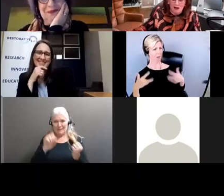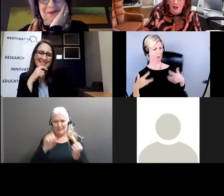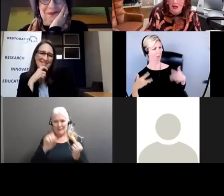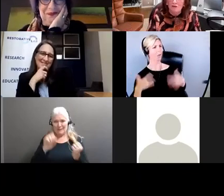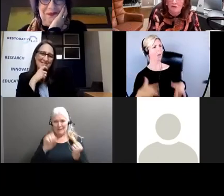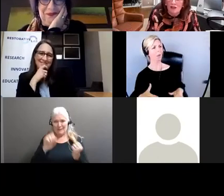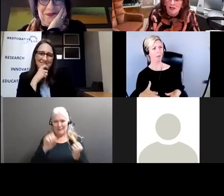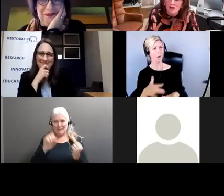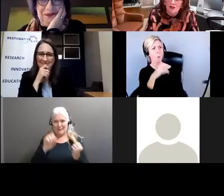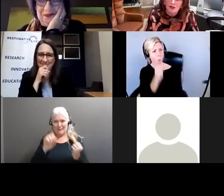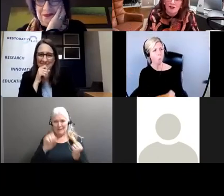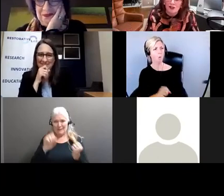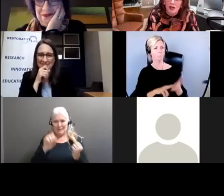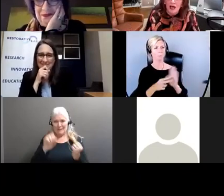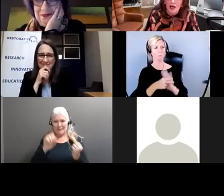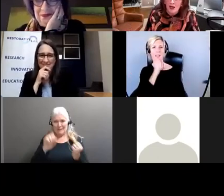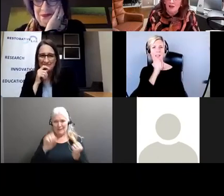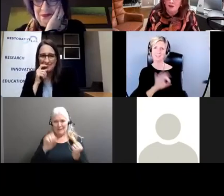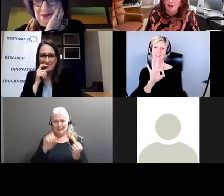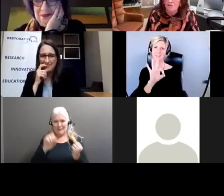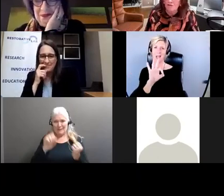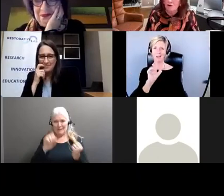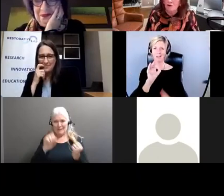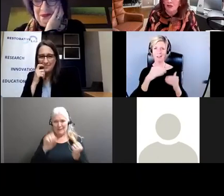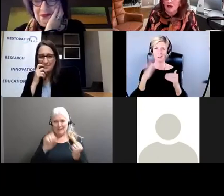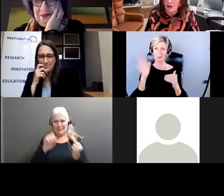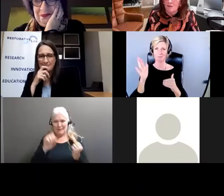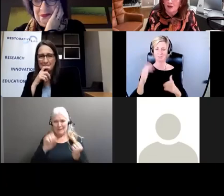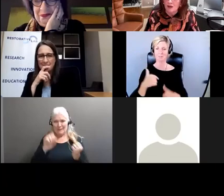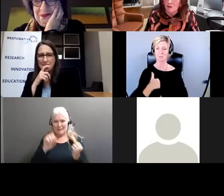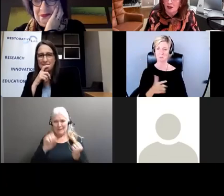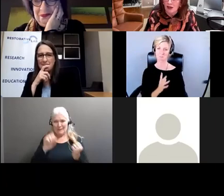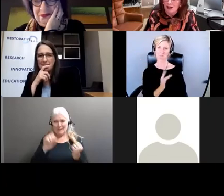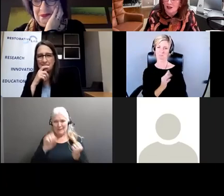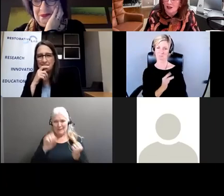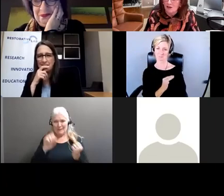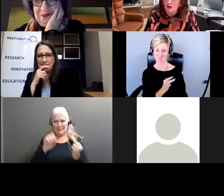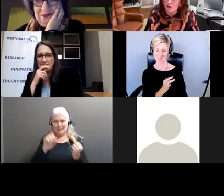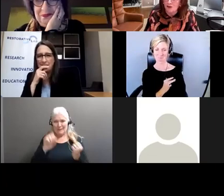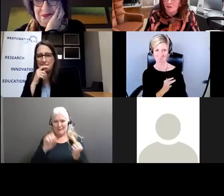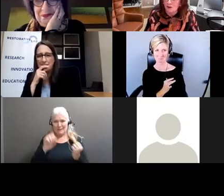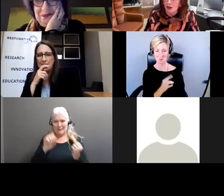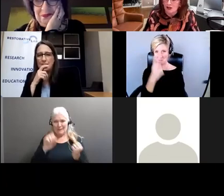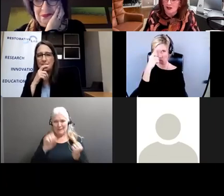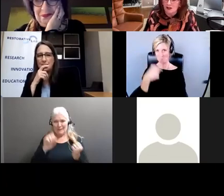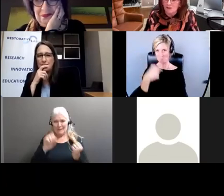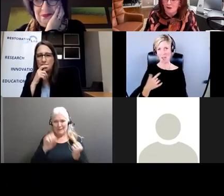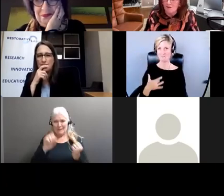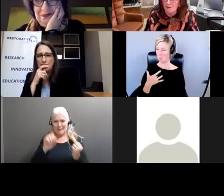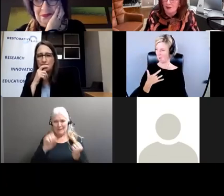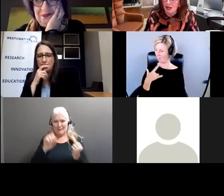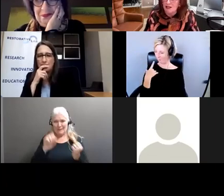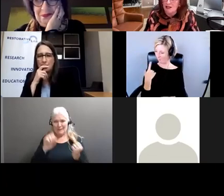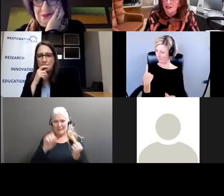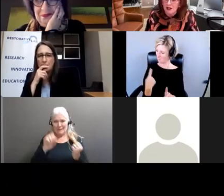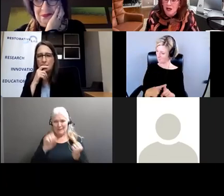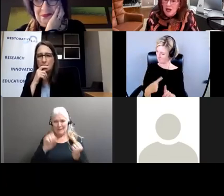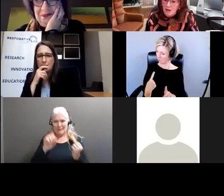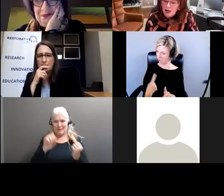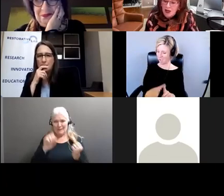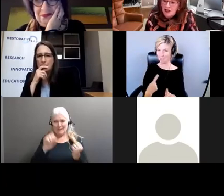it really interesting and actually affirming, because when I ask that question to people, and it is important for me to ask